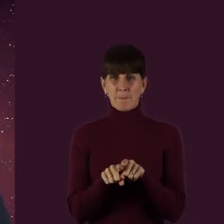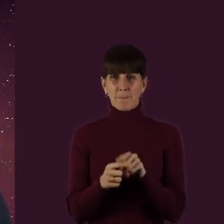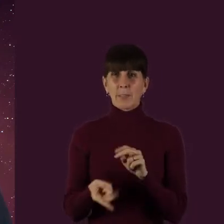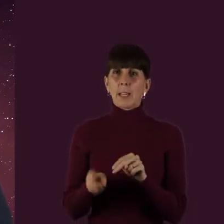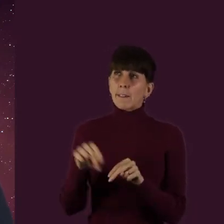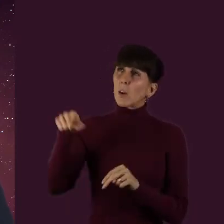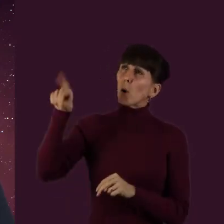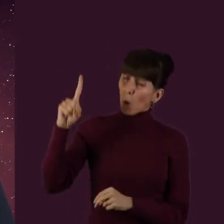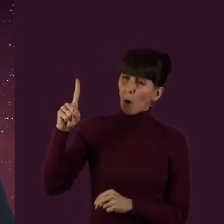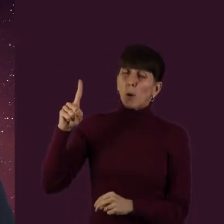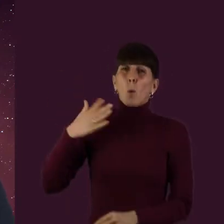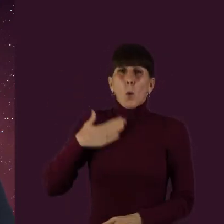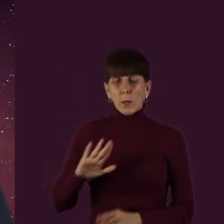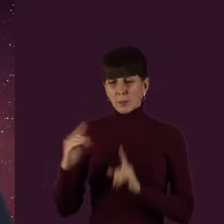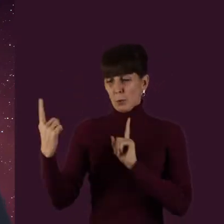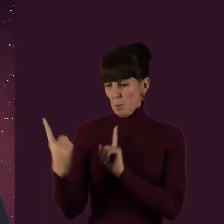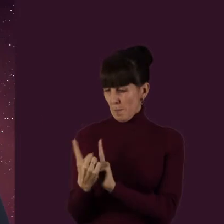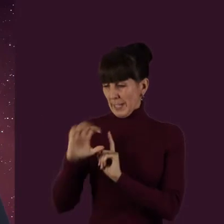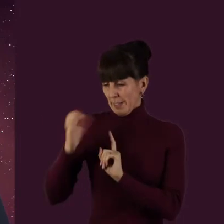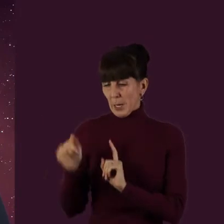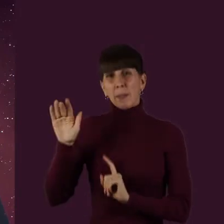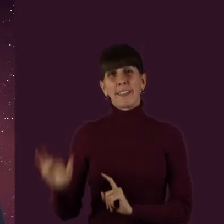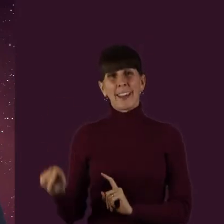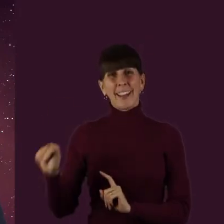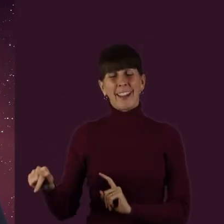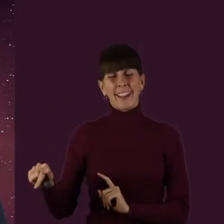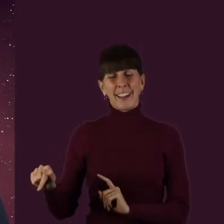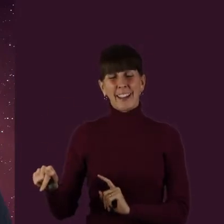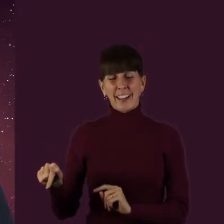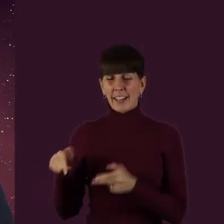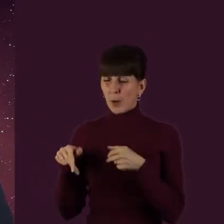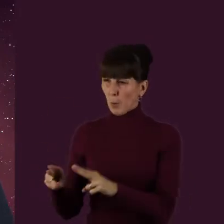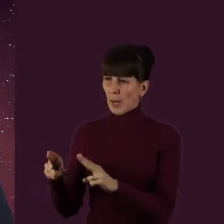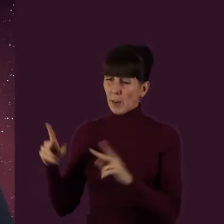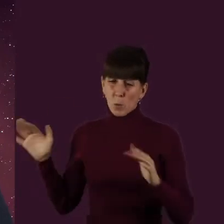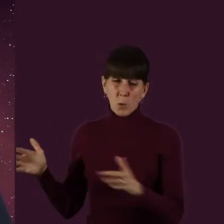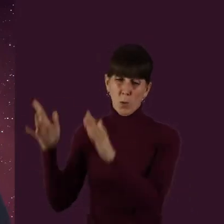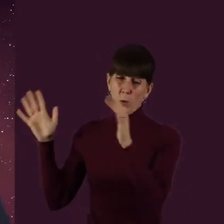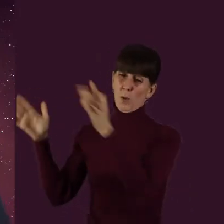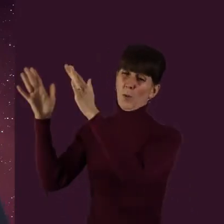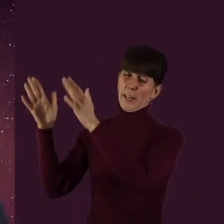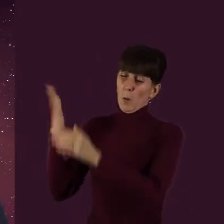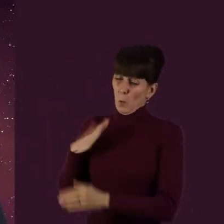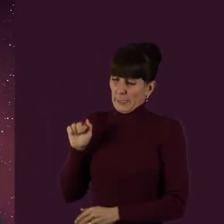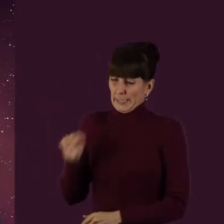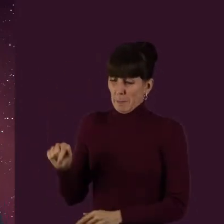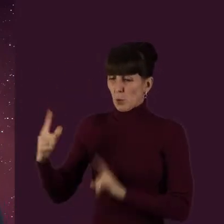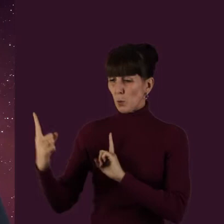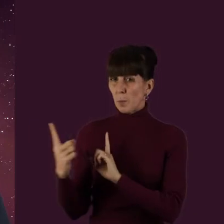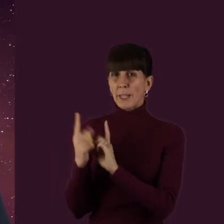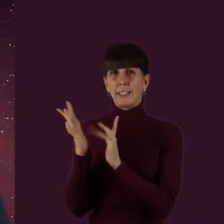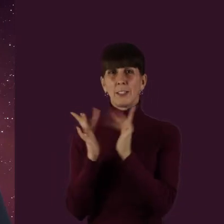meet the shepherds in a glorious encounter, meeting his Son Jesus face to face, then there